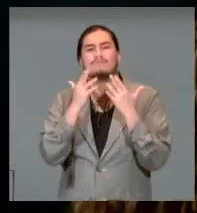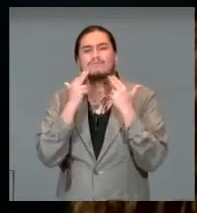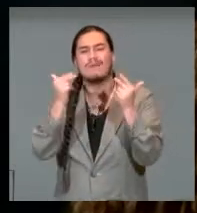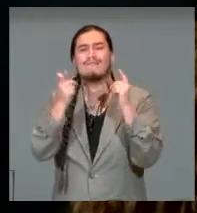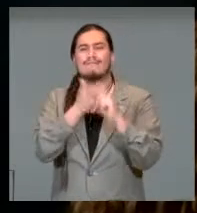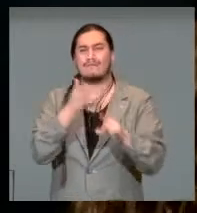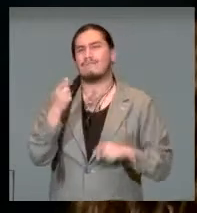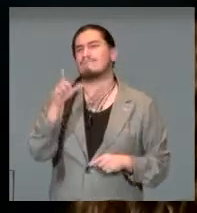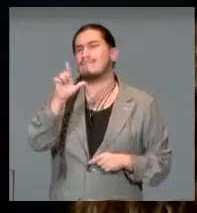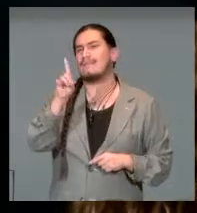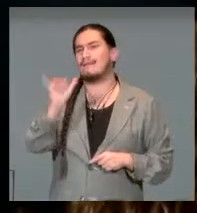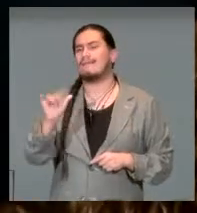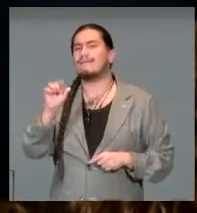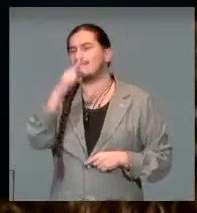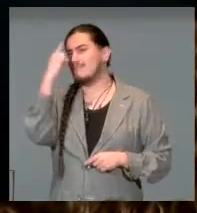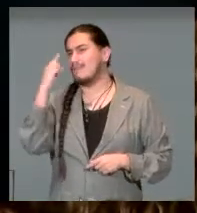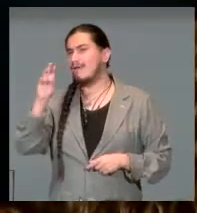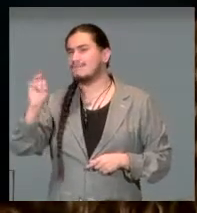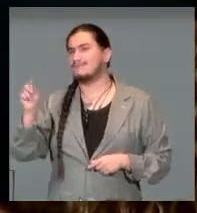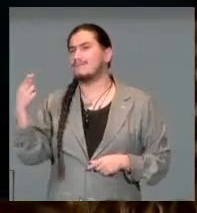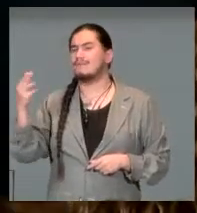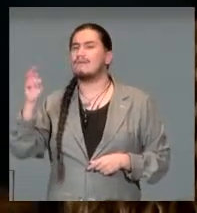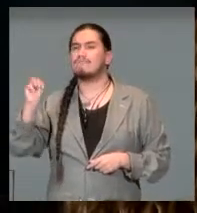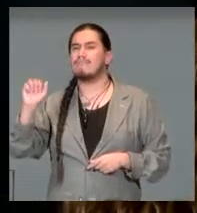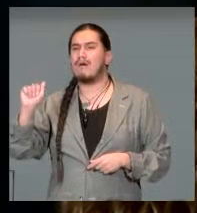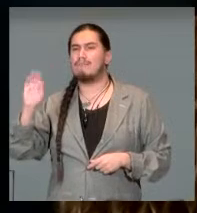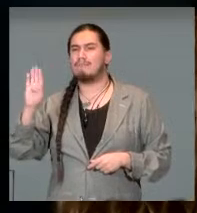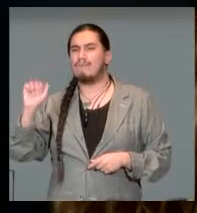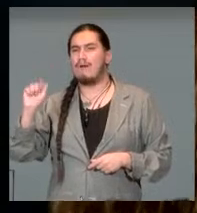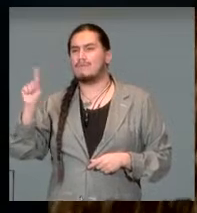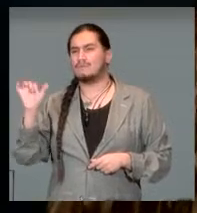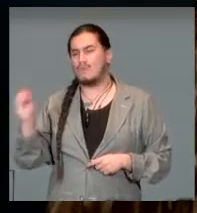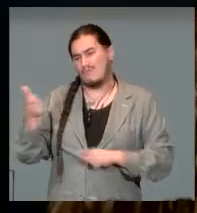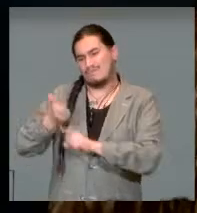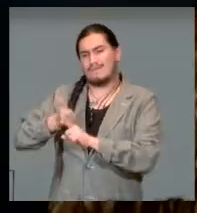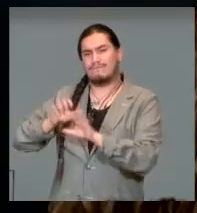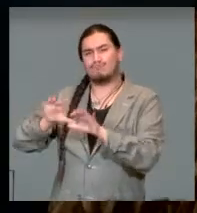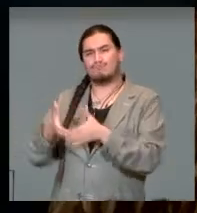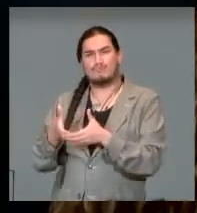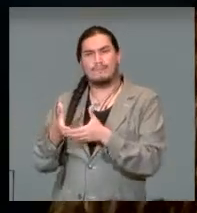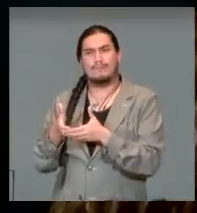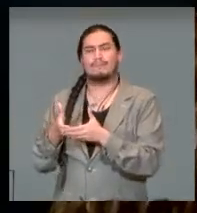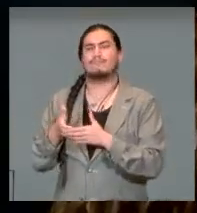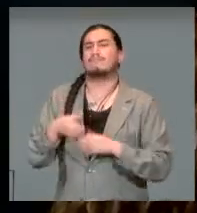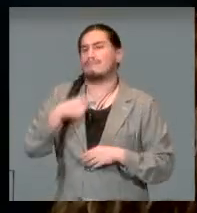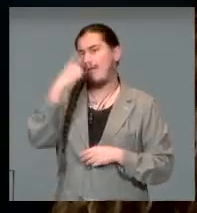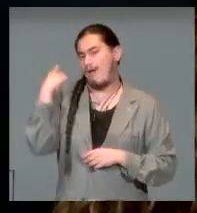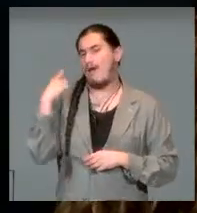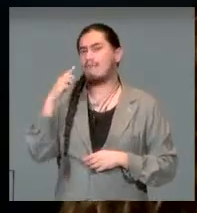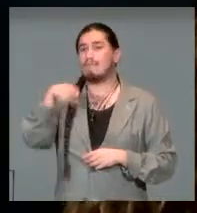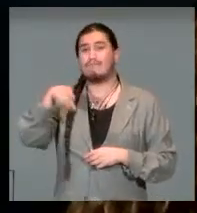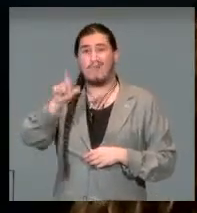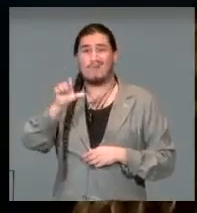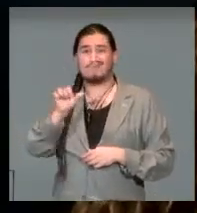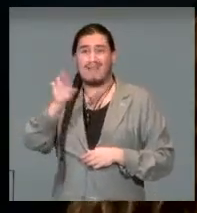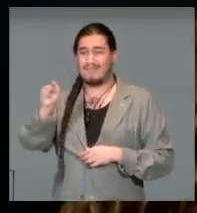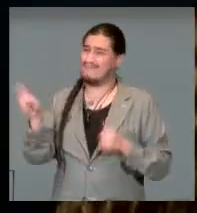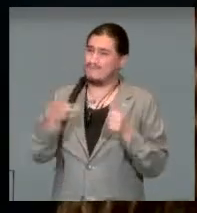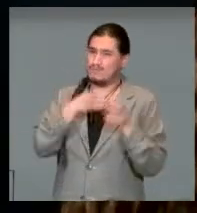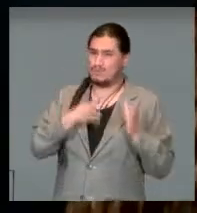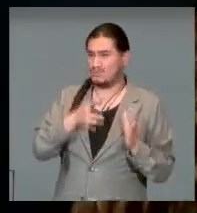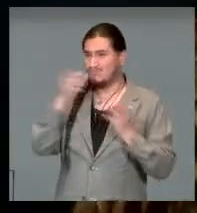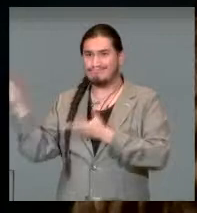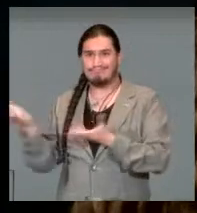Lady Blacksmith Mambazo, which is a South African group that Paul Simon was one of the first people to